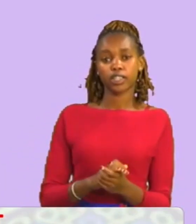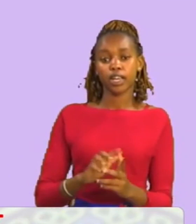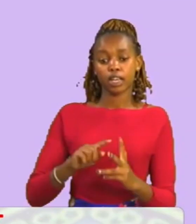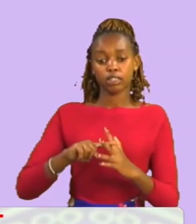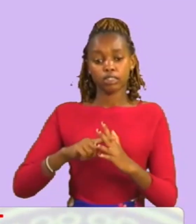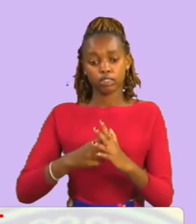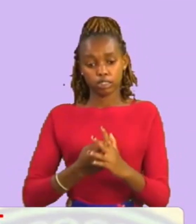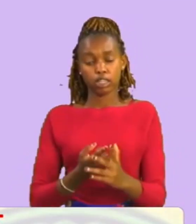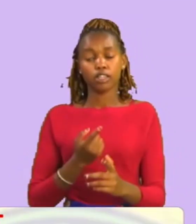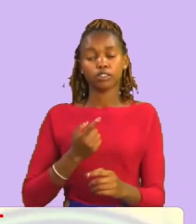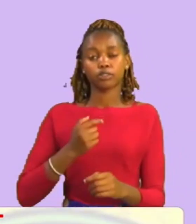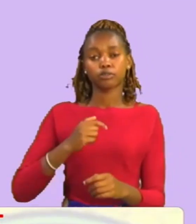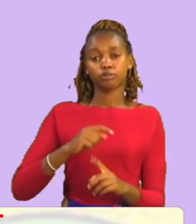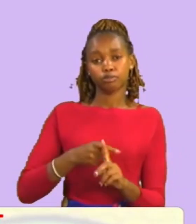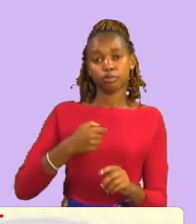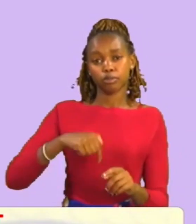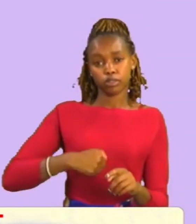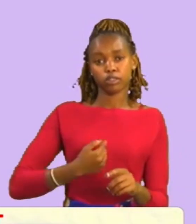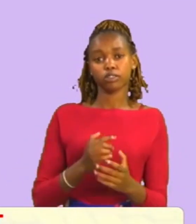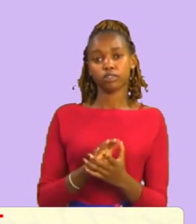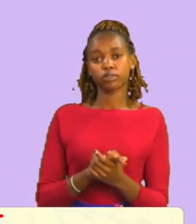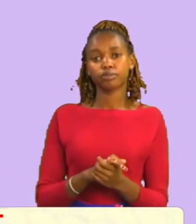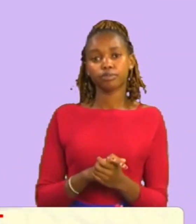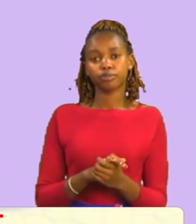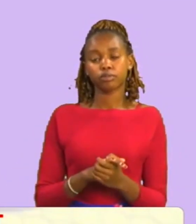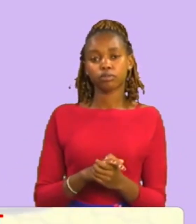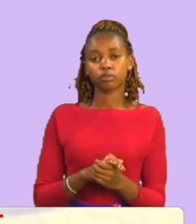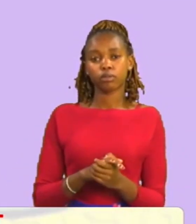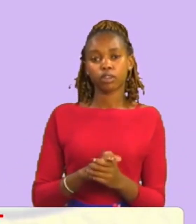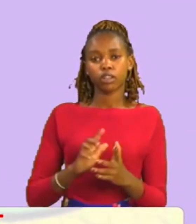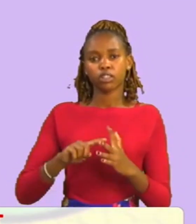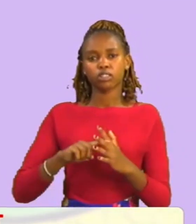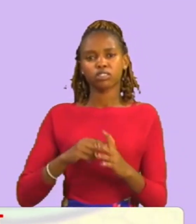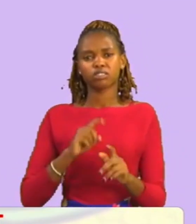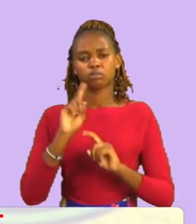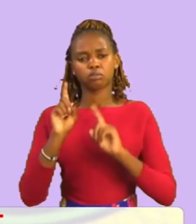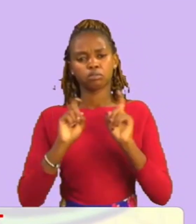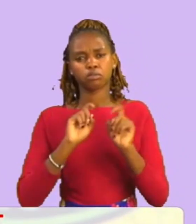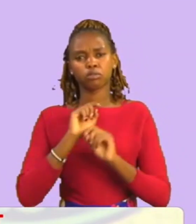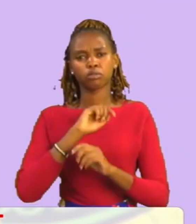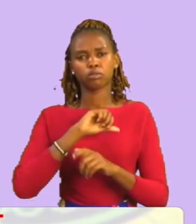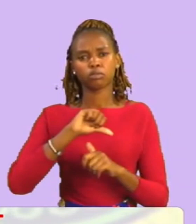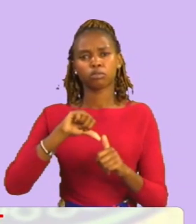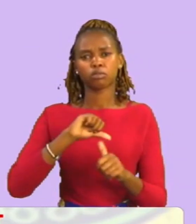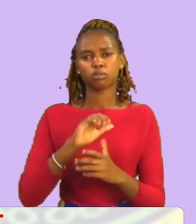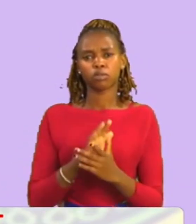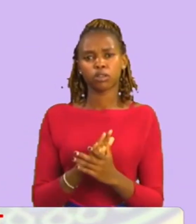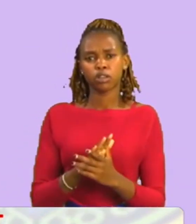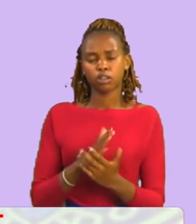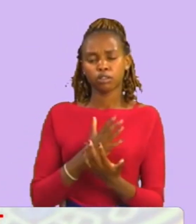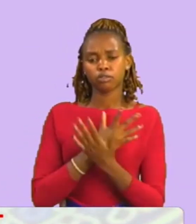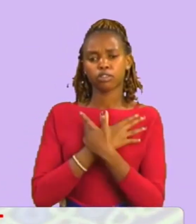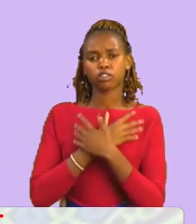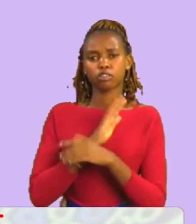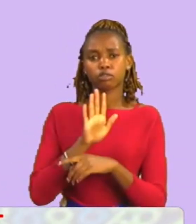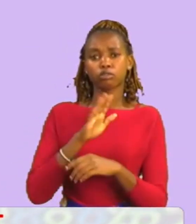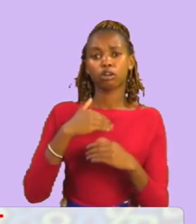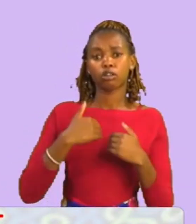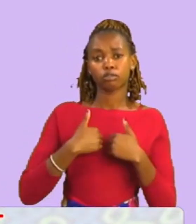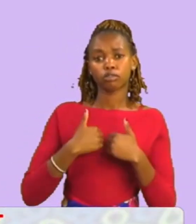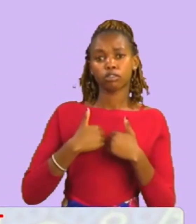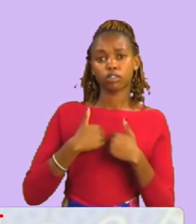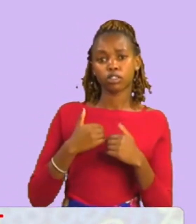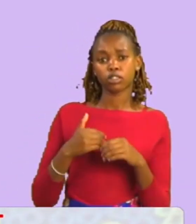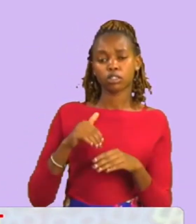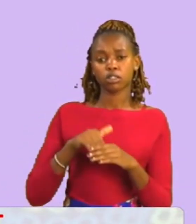Change starts from within. So when you start to question yourself about this kind of friends or this kind of